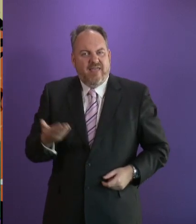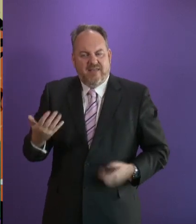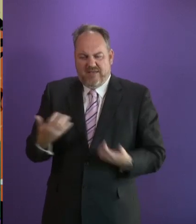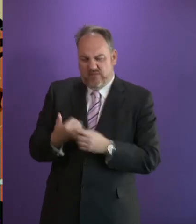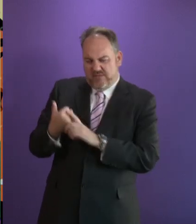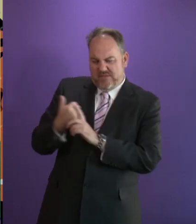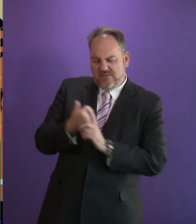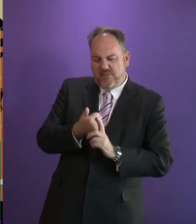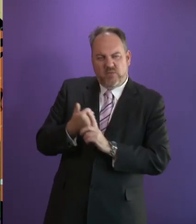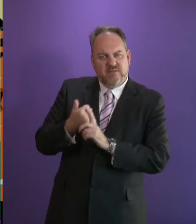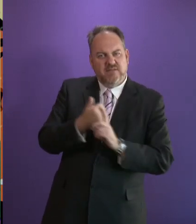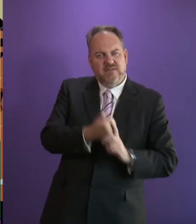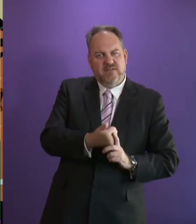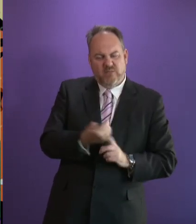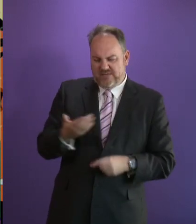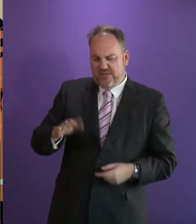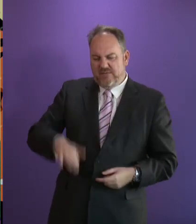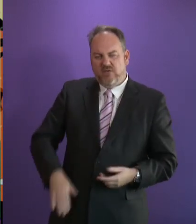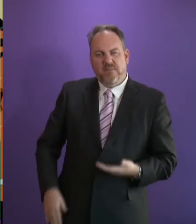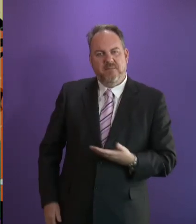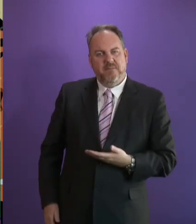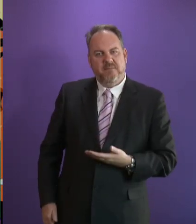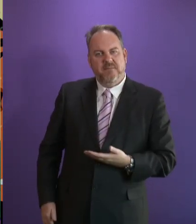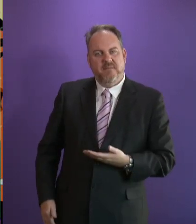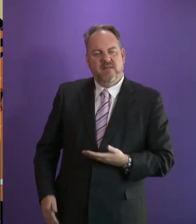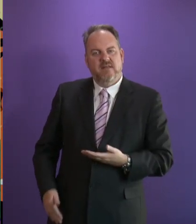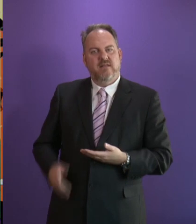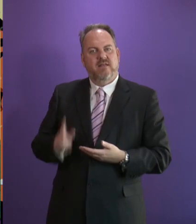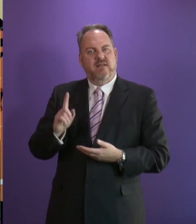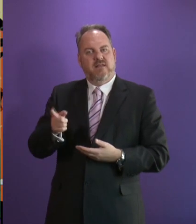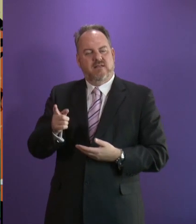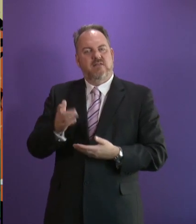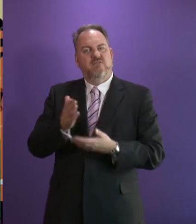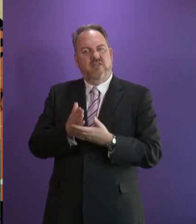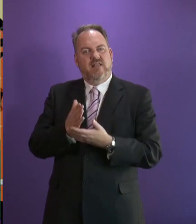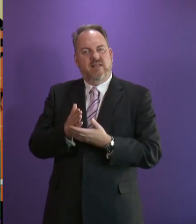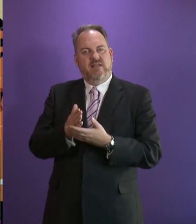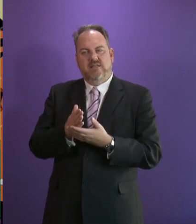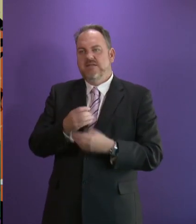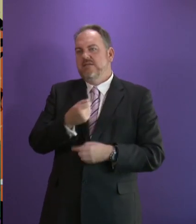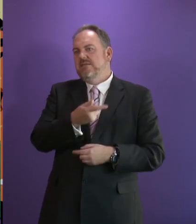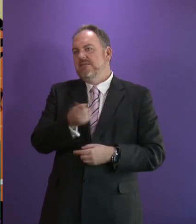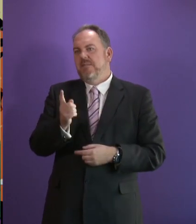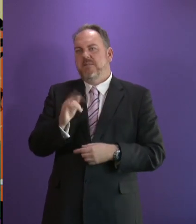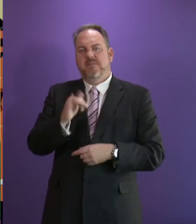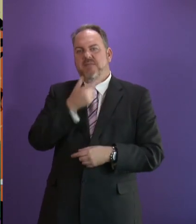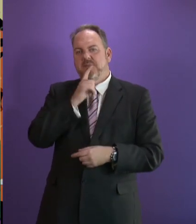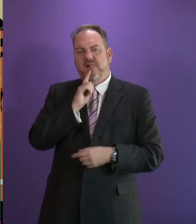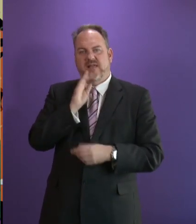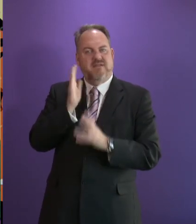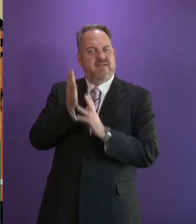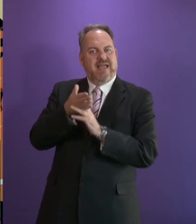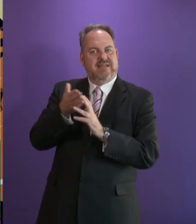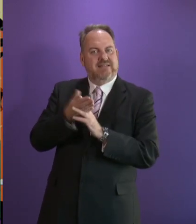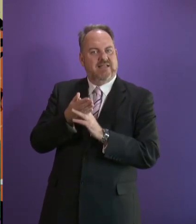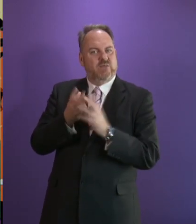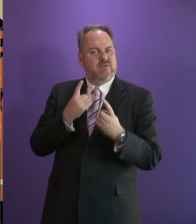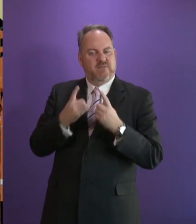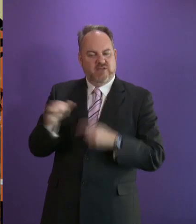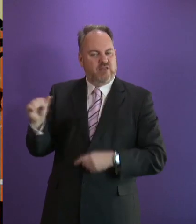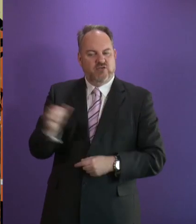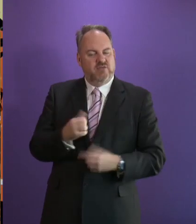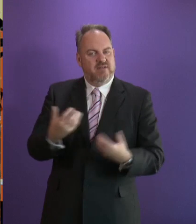are they being given access to areas and people that they probably shouldn't be given access to. So